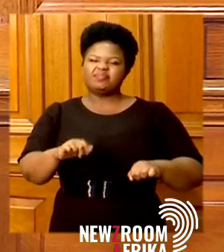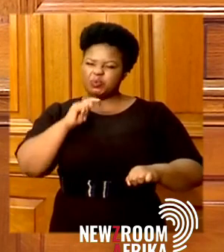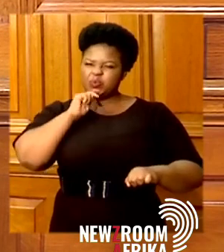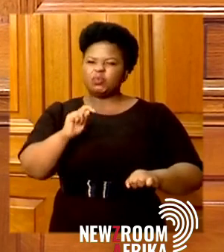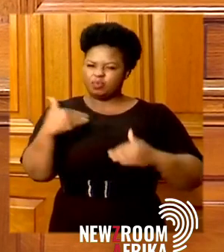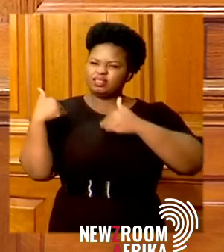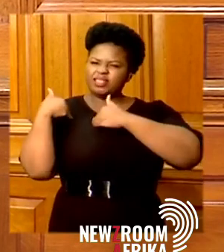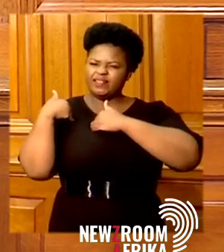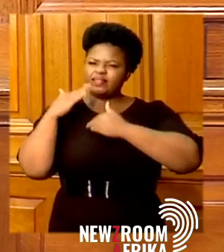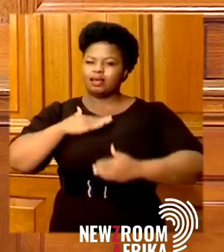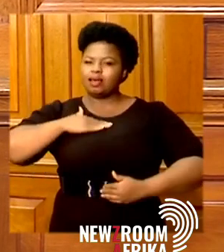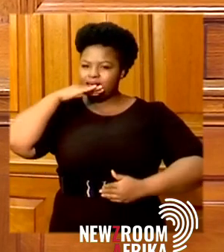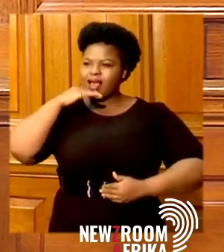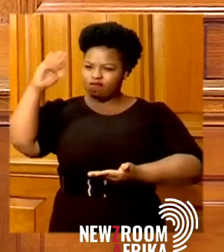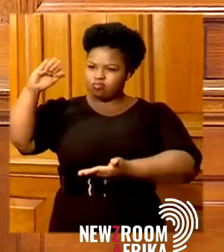secured.